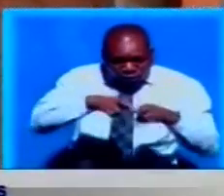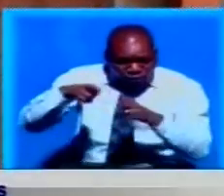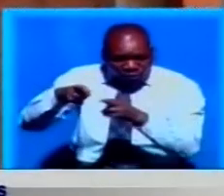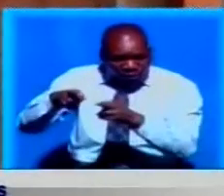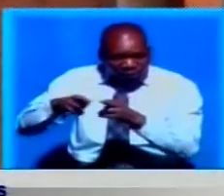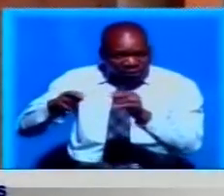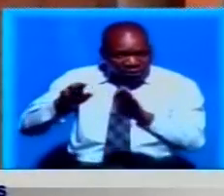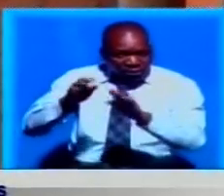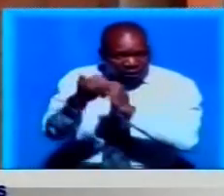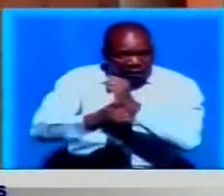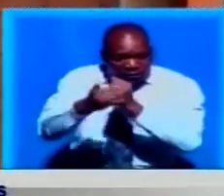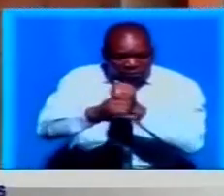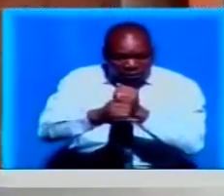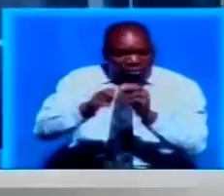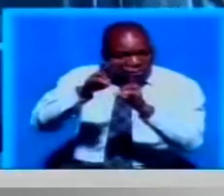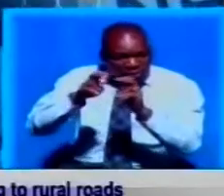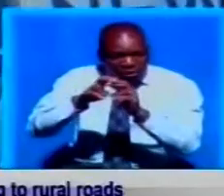remote areas of the country.